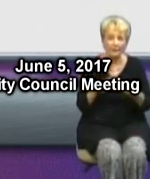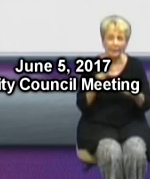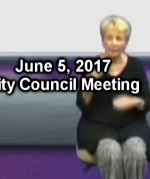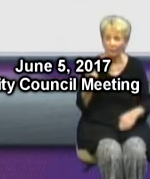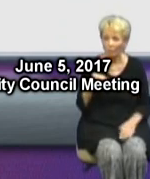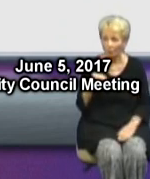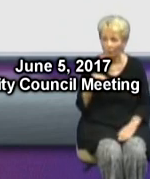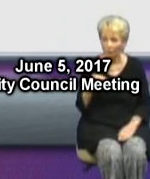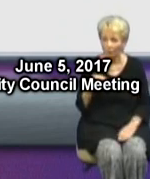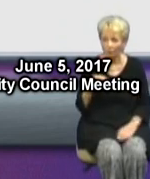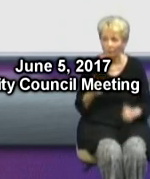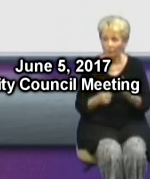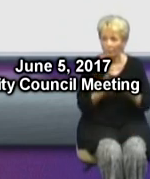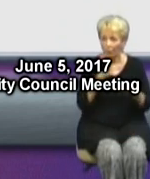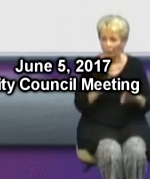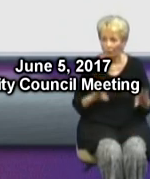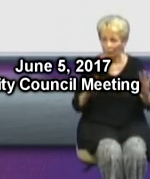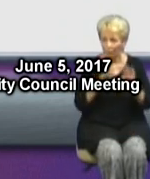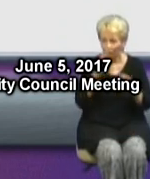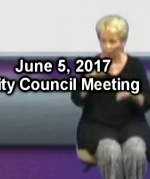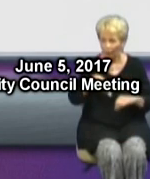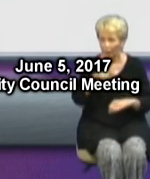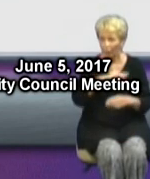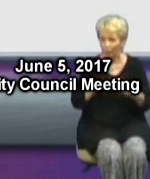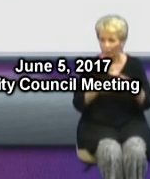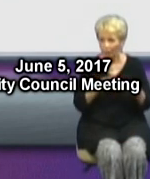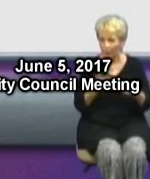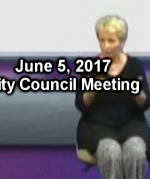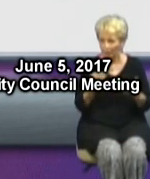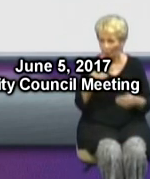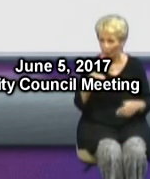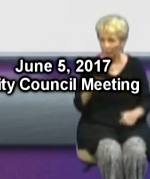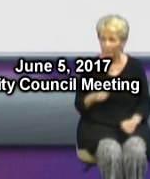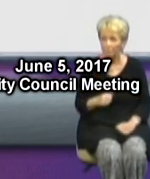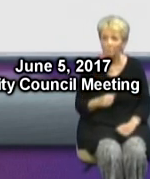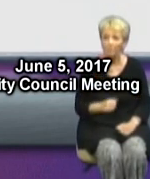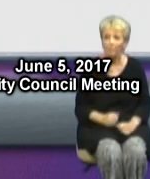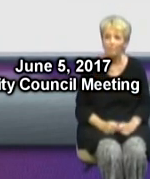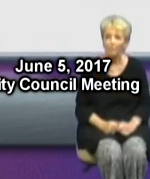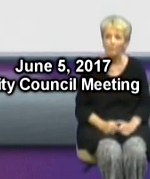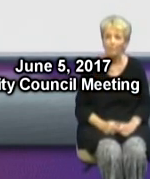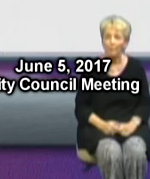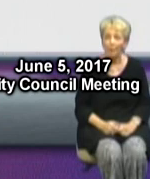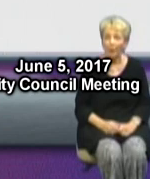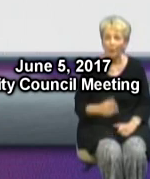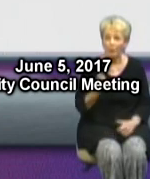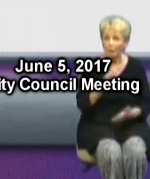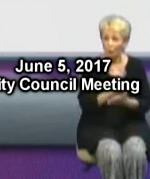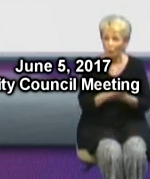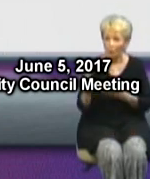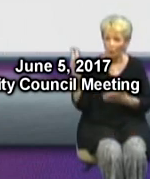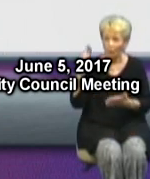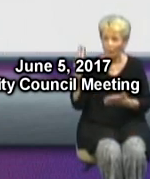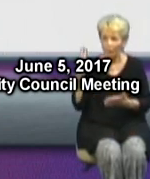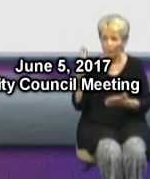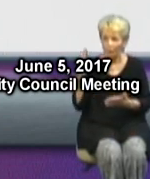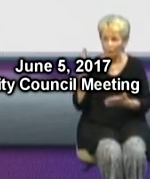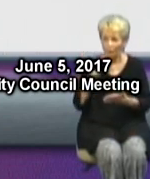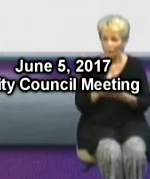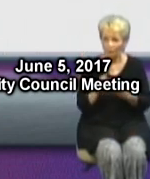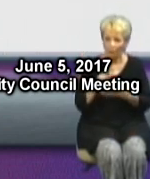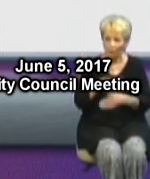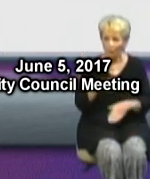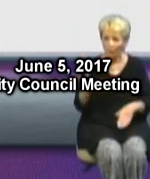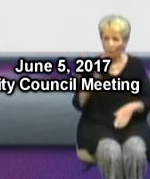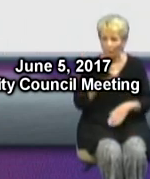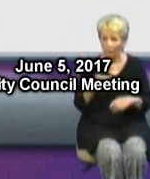Morganton, most importantly for the community of Morganton. So a couple weeks ago, spent a whole week off and on